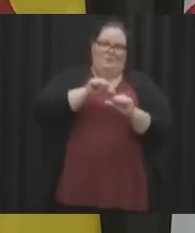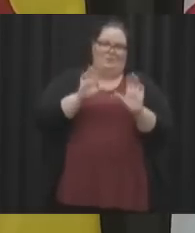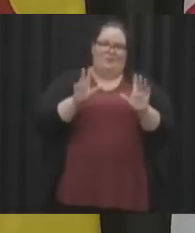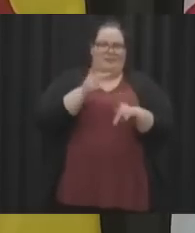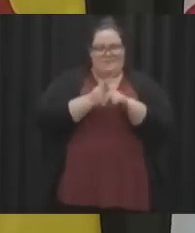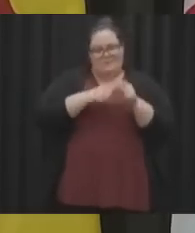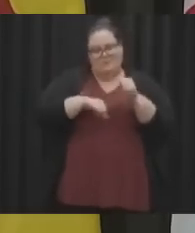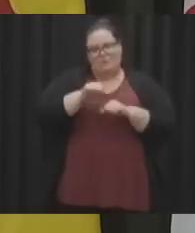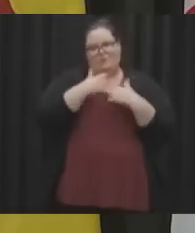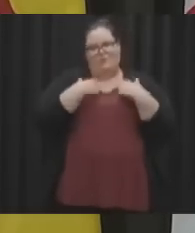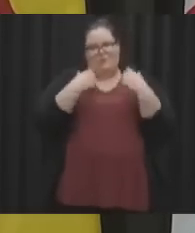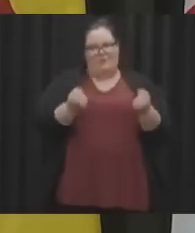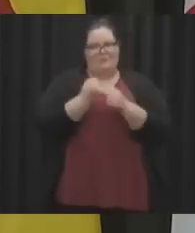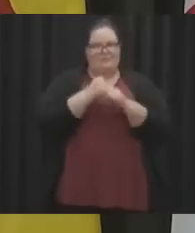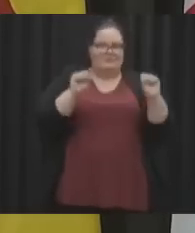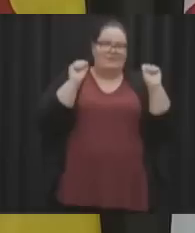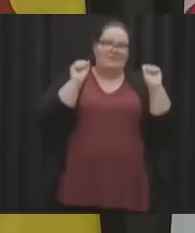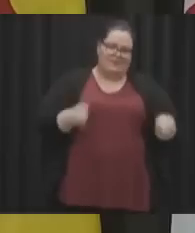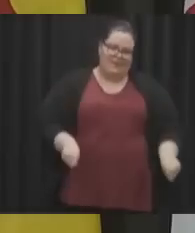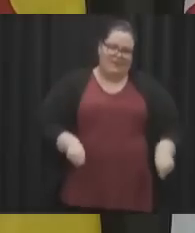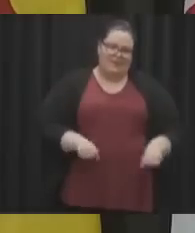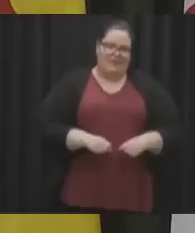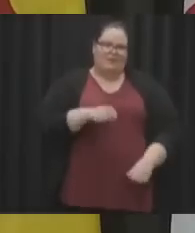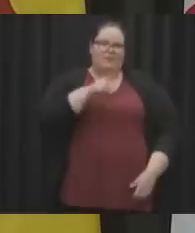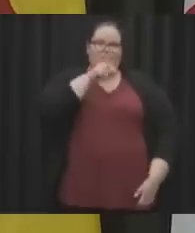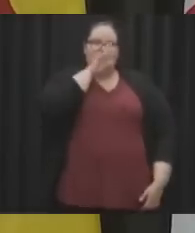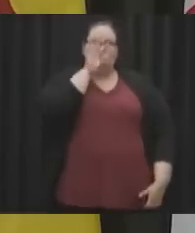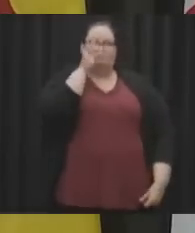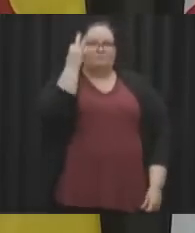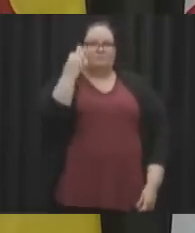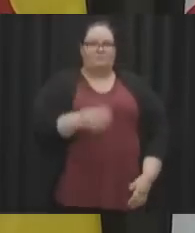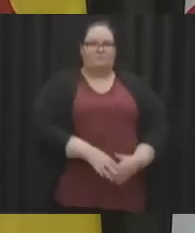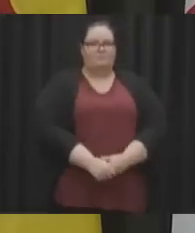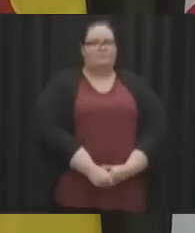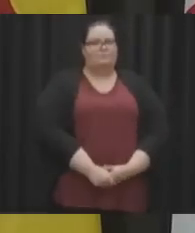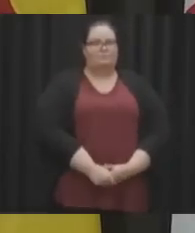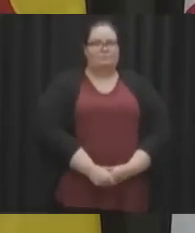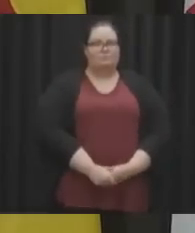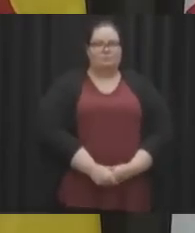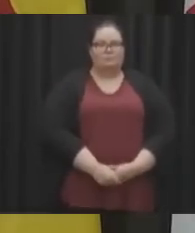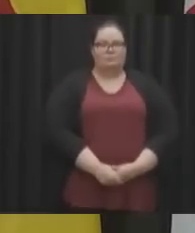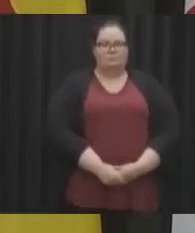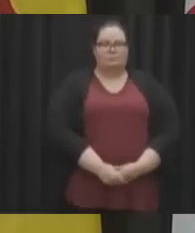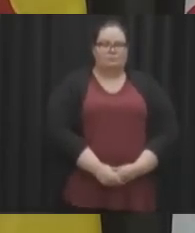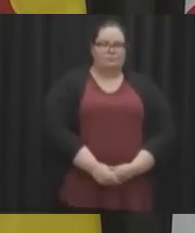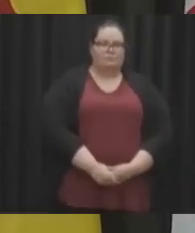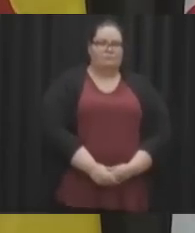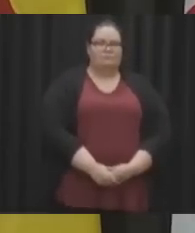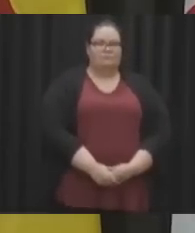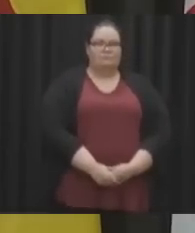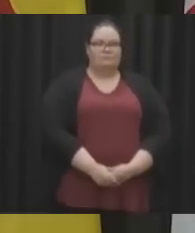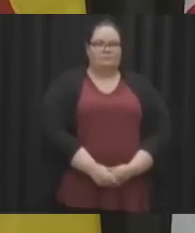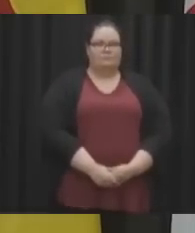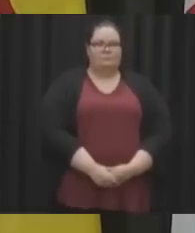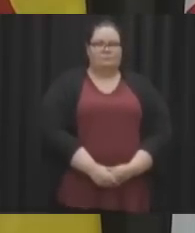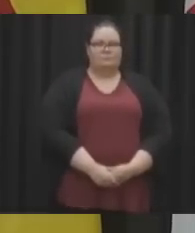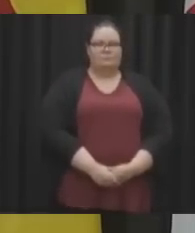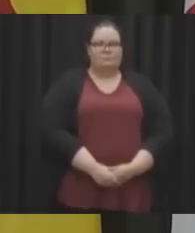soyez bienveillants et soutenez-vous les uns les autres. We are all doing the best we can in a difficult situation. Thank